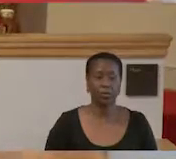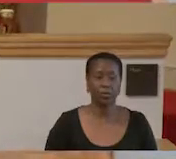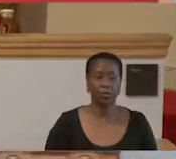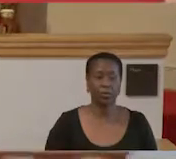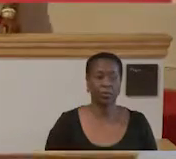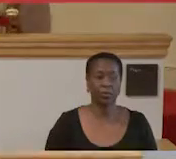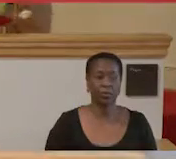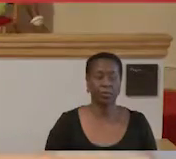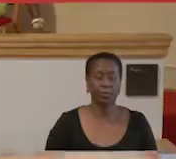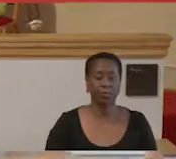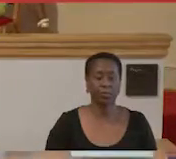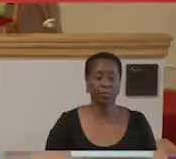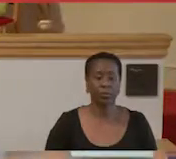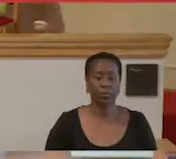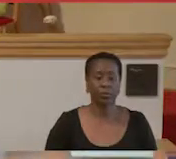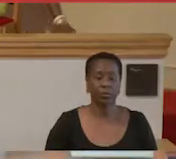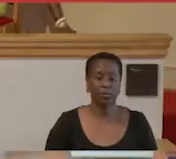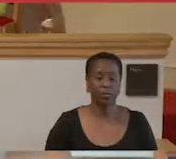Let us pray.